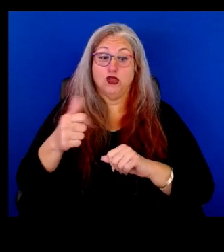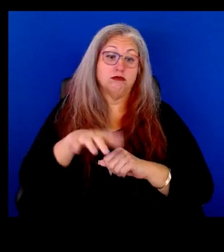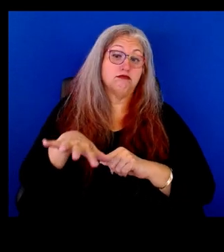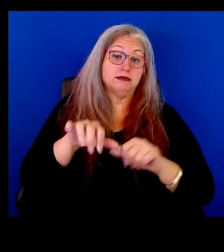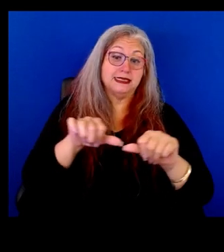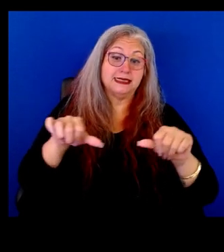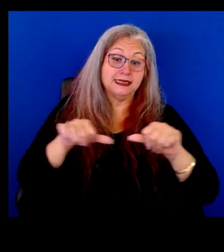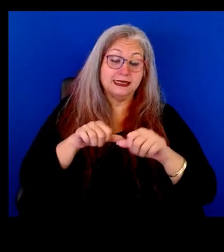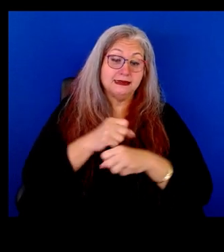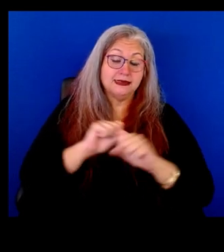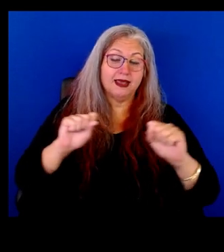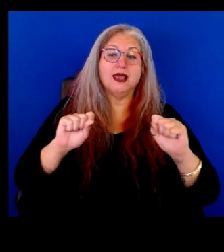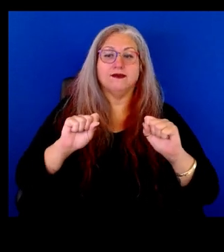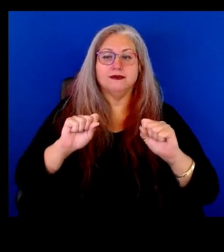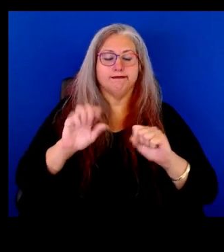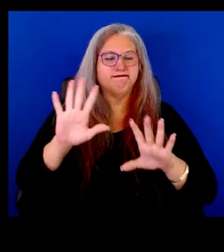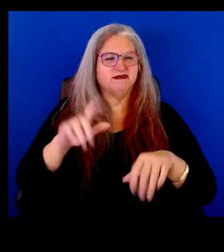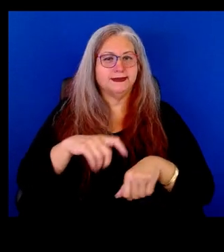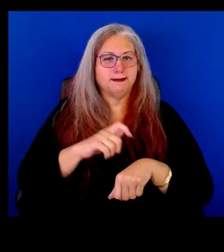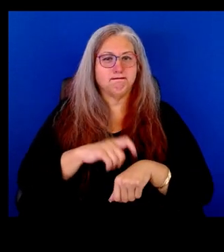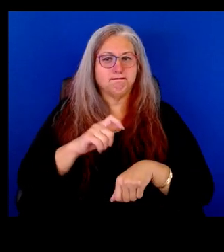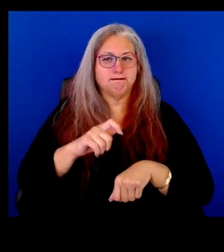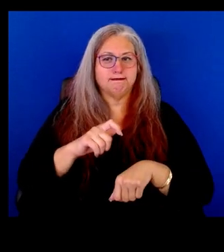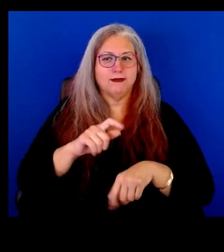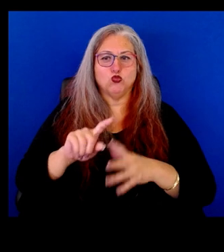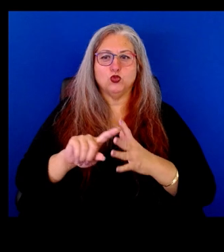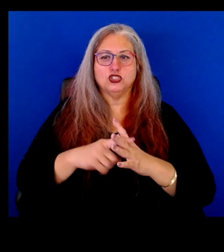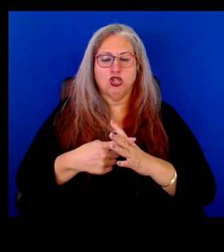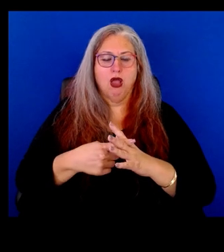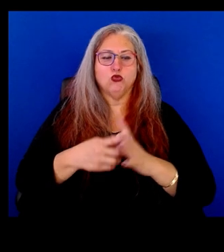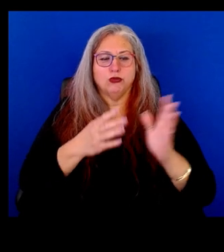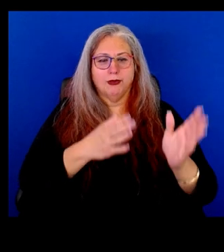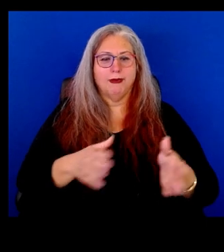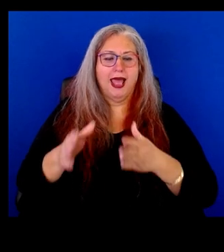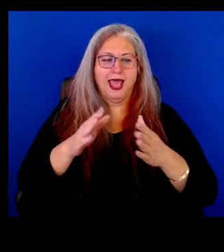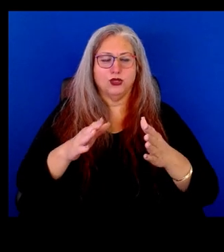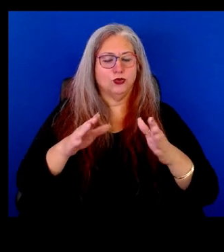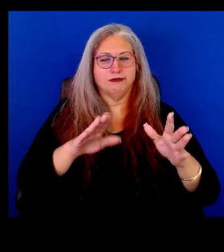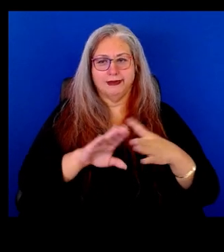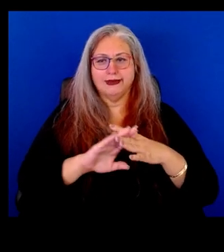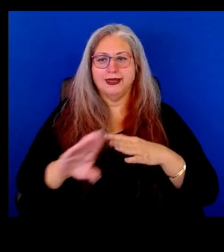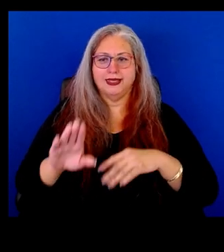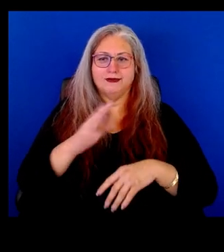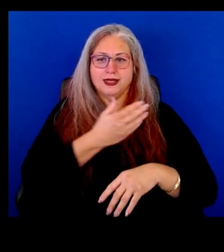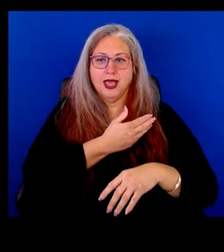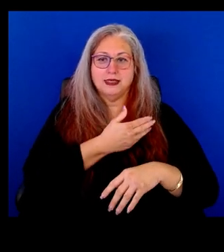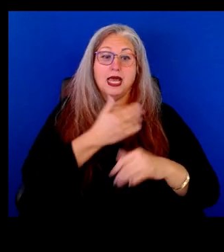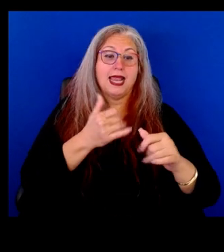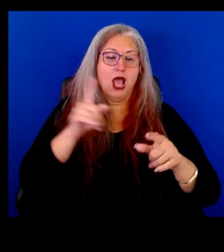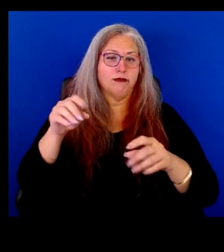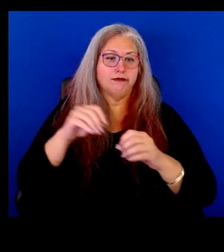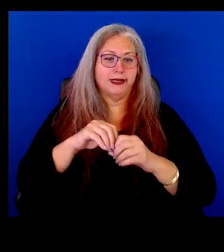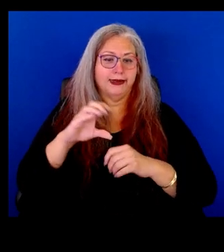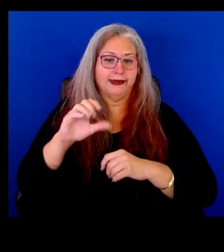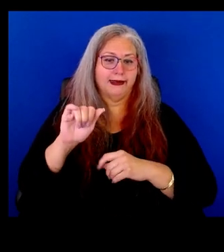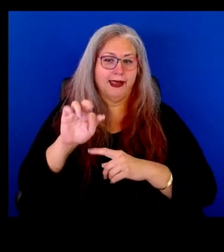place of safety, it was time to start working on leaving Gaza. Now she is